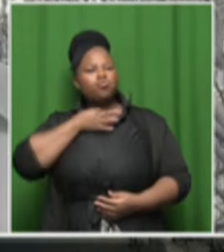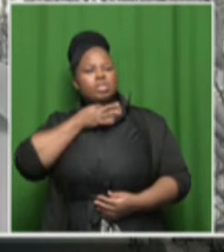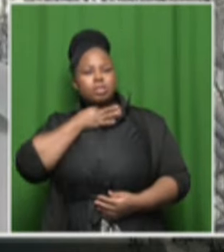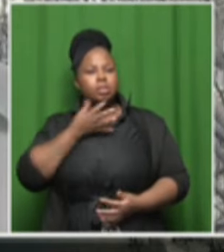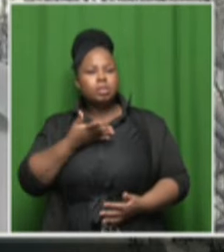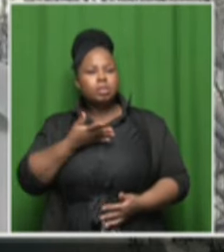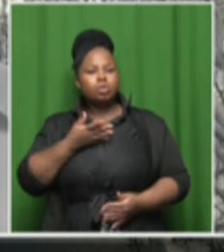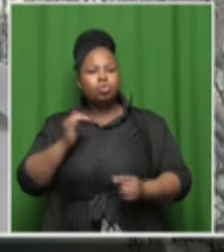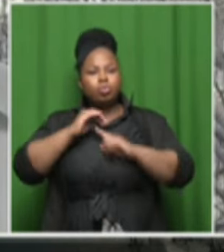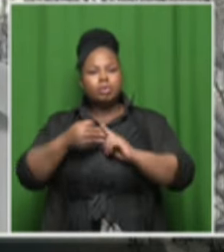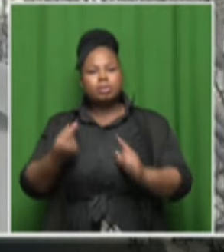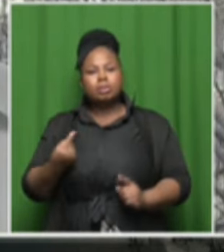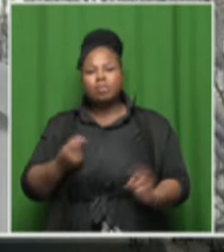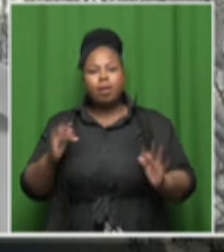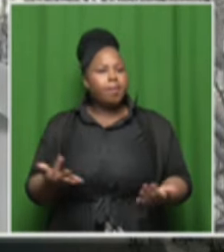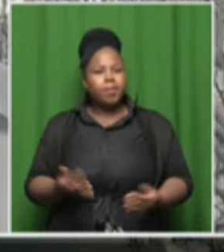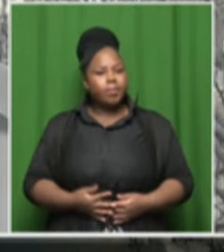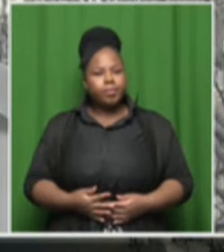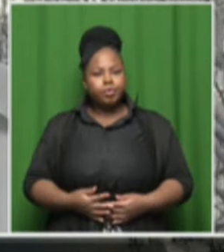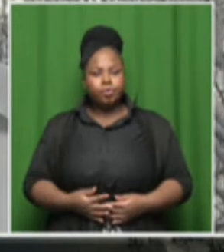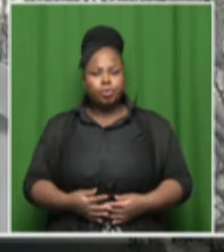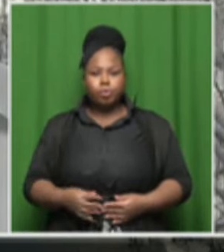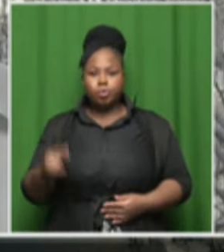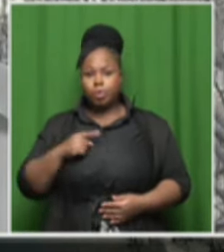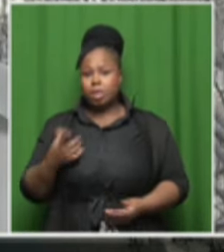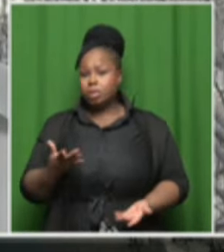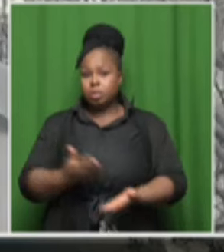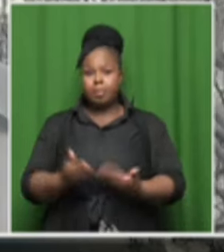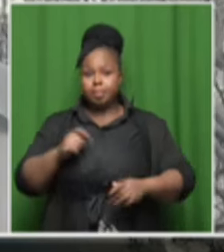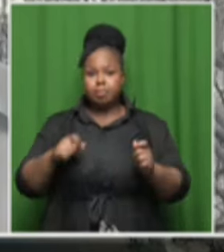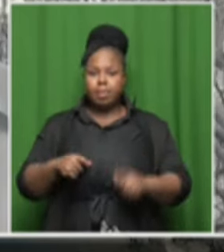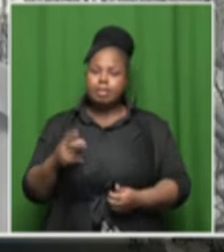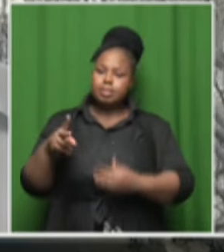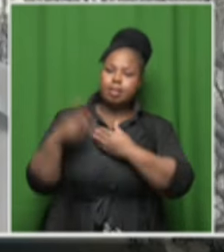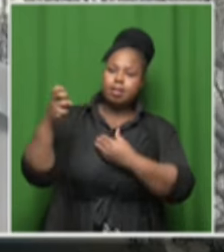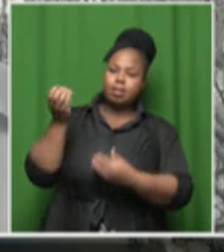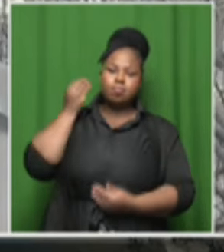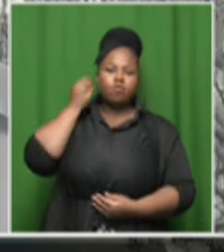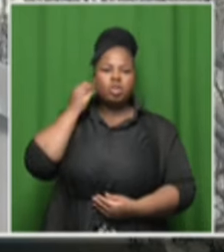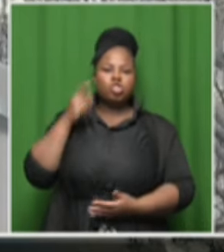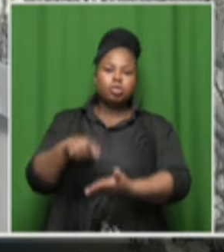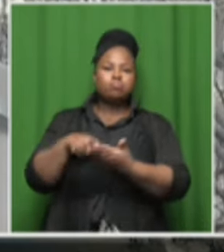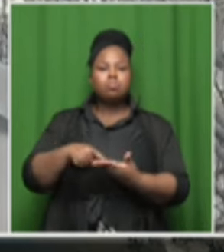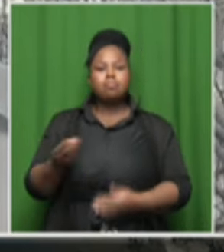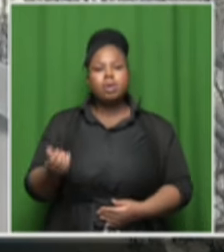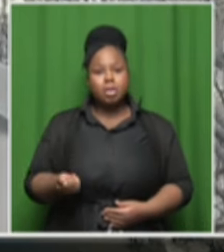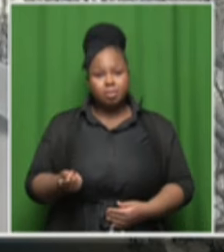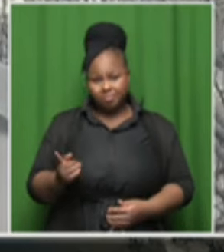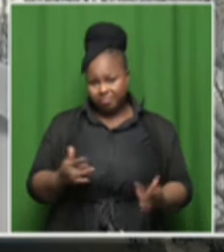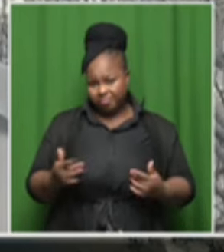arm ourselves? I mean, increasing attacks of ransomware, information stealing, those are